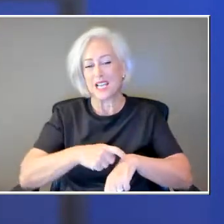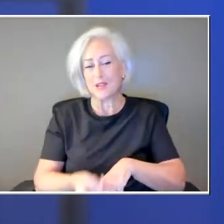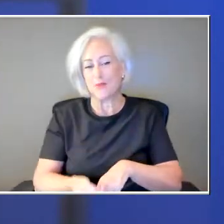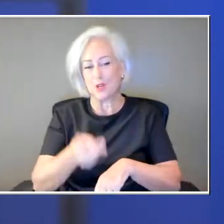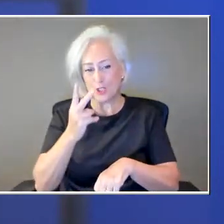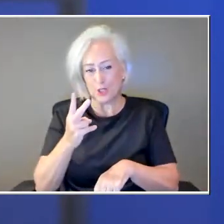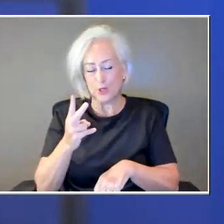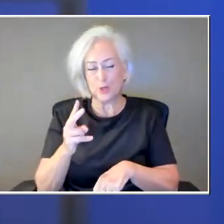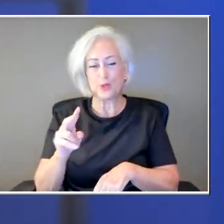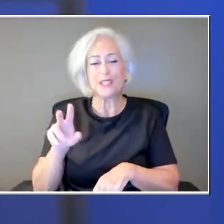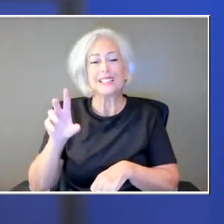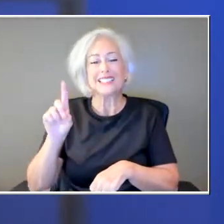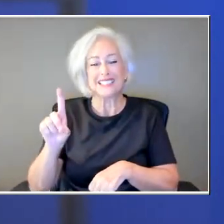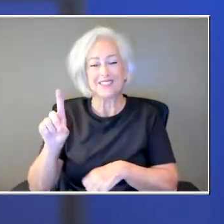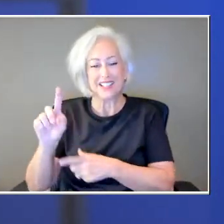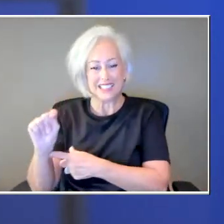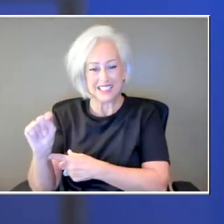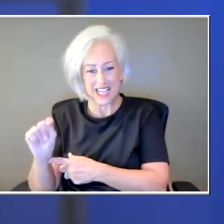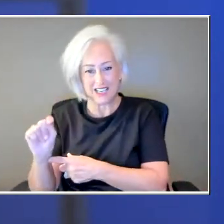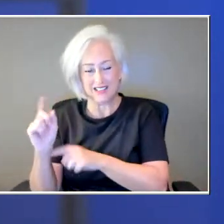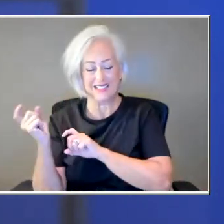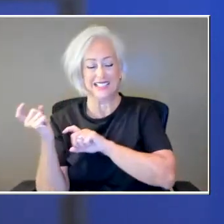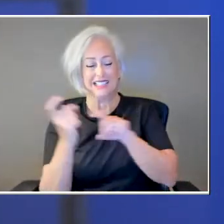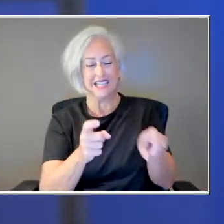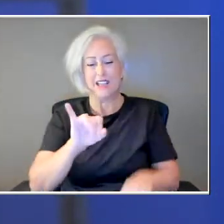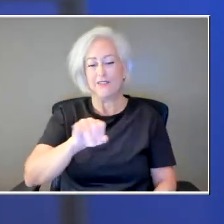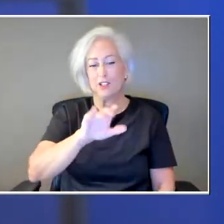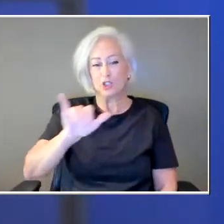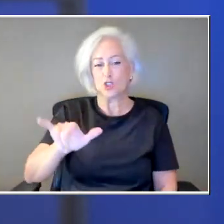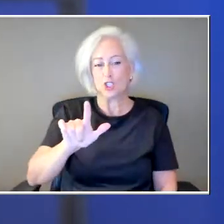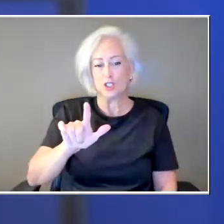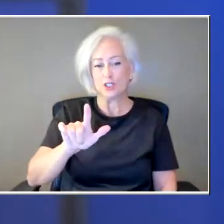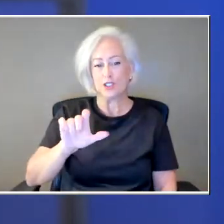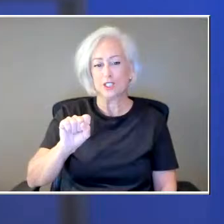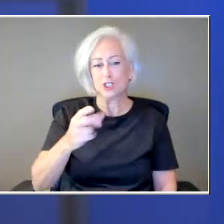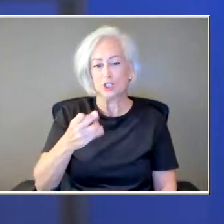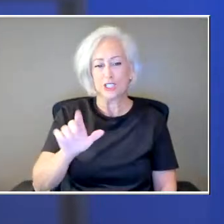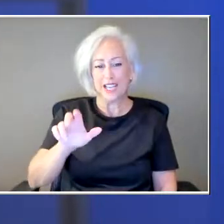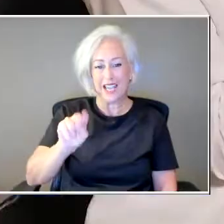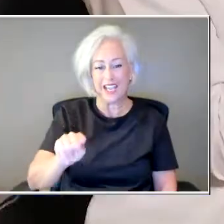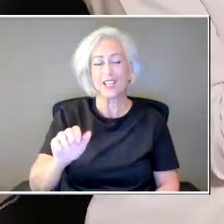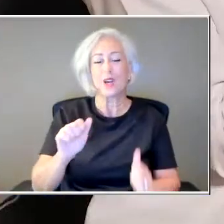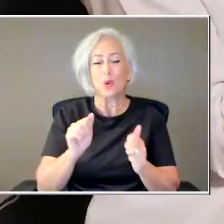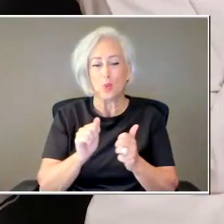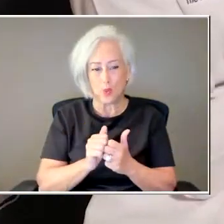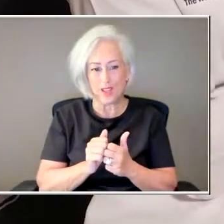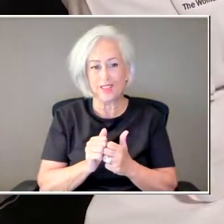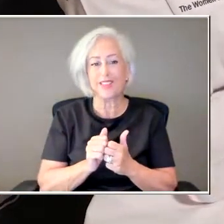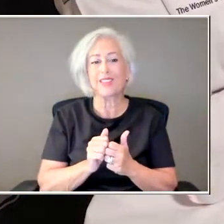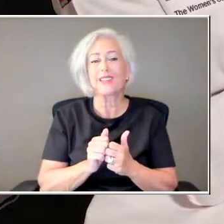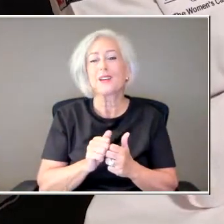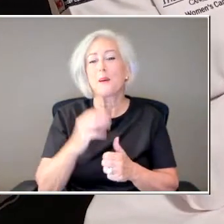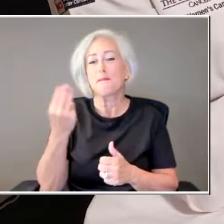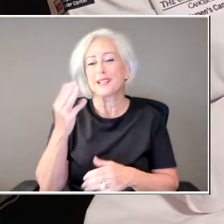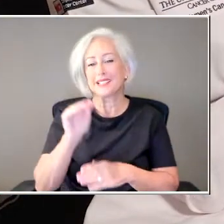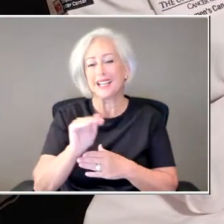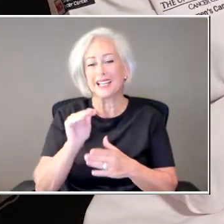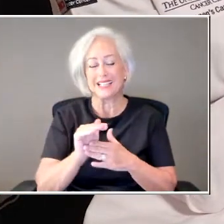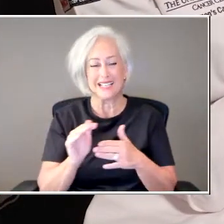presented Jill Shannon with tickets to Monday night's Crucial Catch game. Watch this. We have some very special